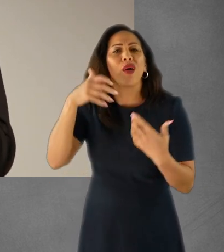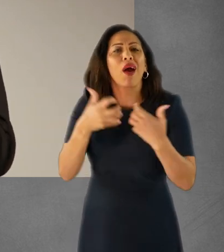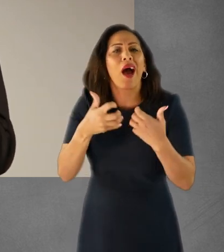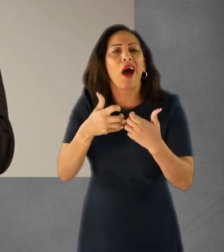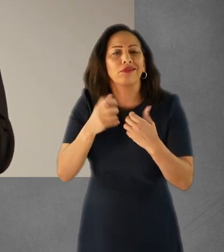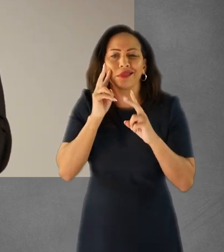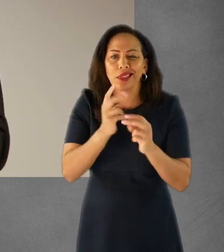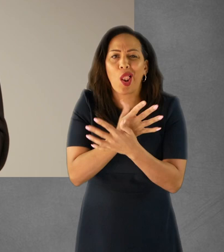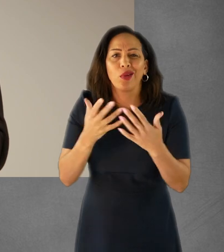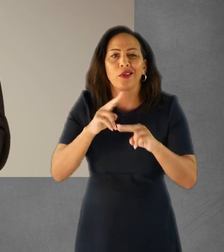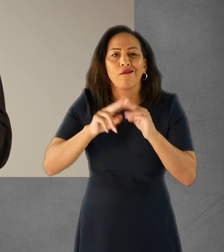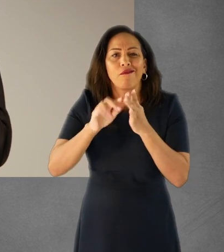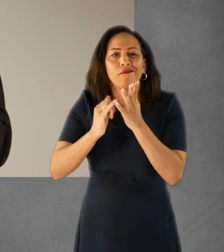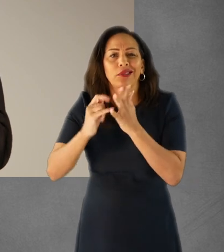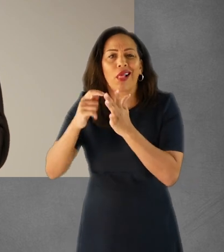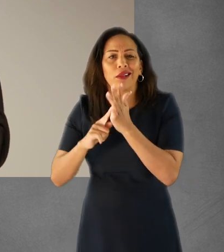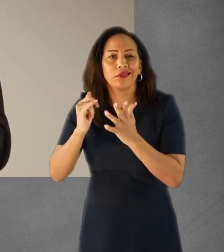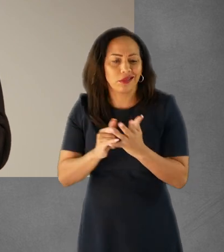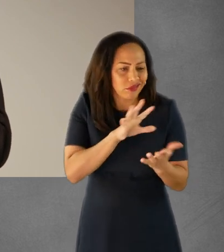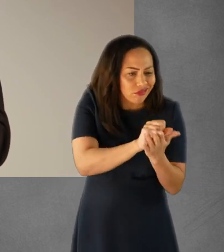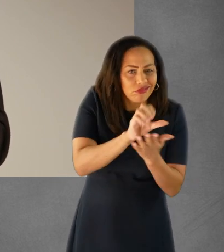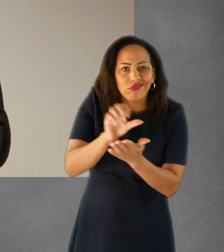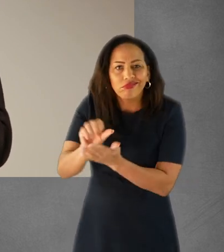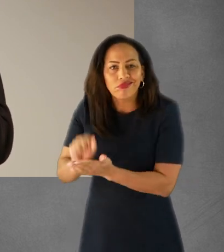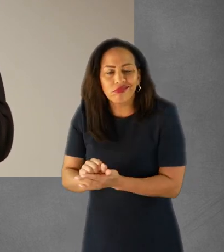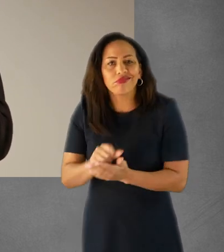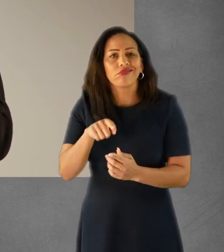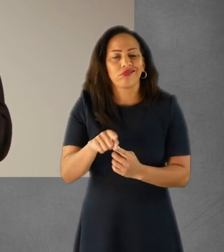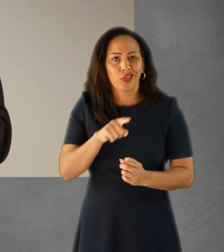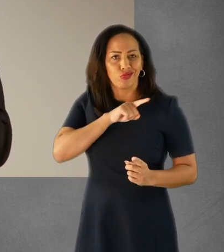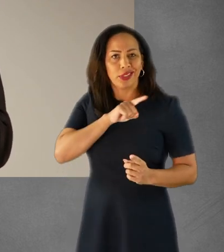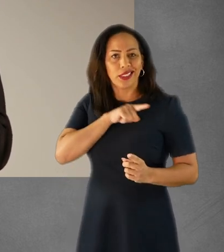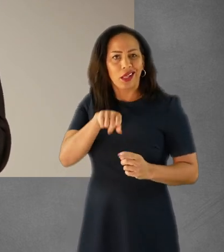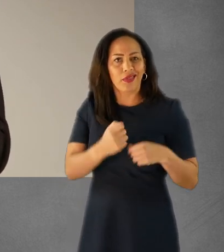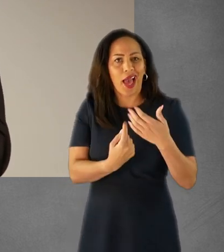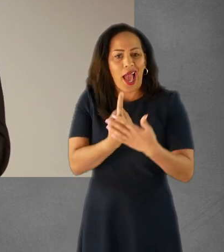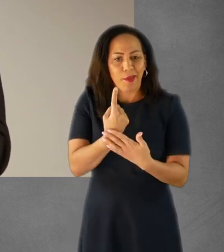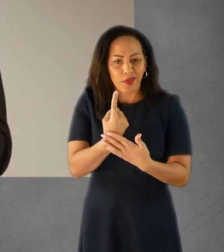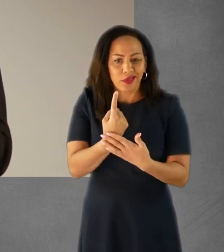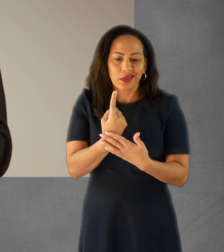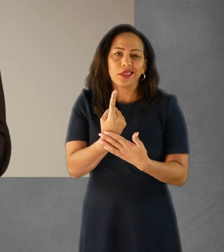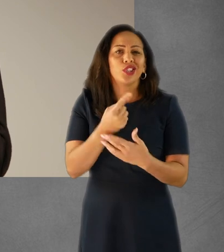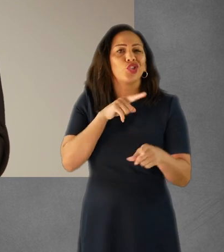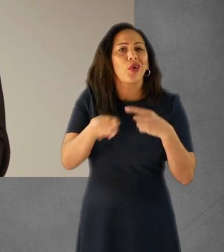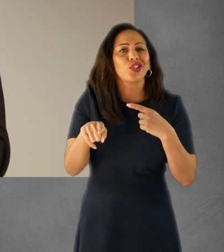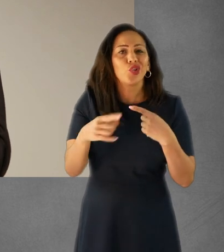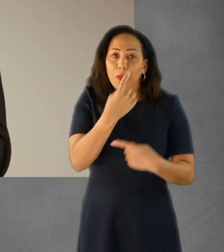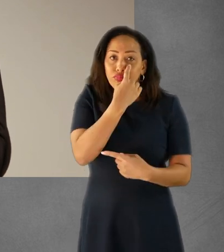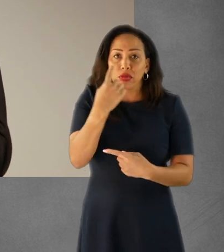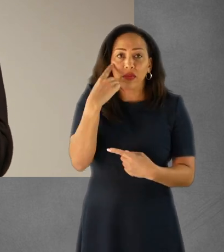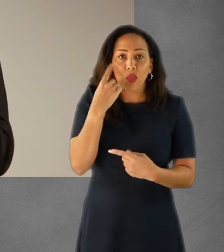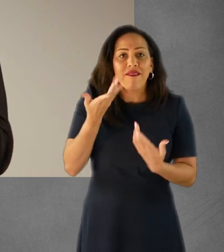fossils. And the paper talks about the cause of the Cambrian explosion and sort of tries to prove that it's